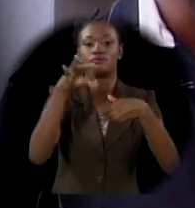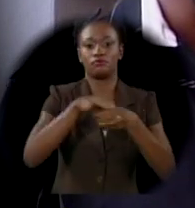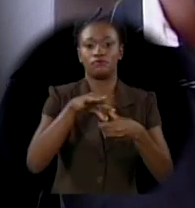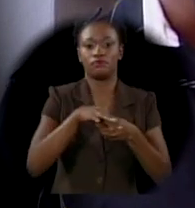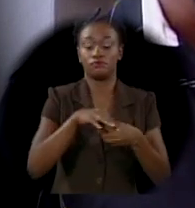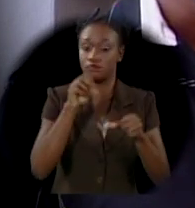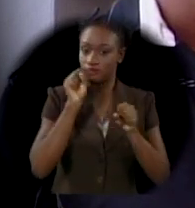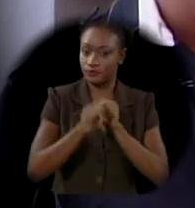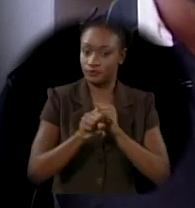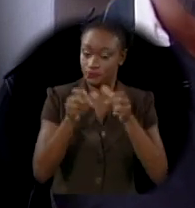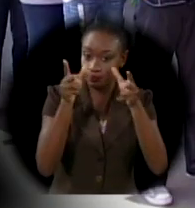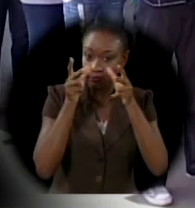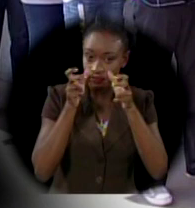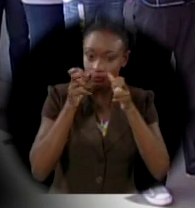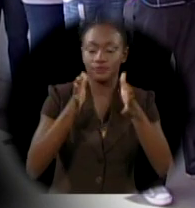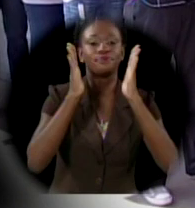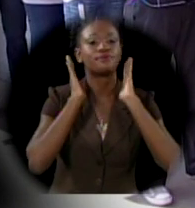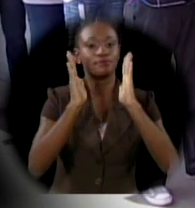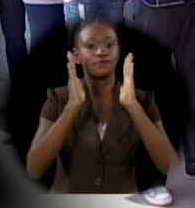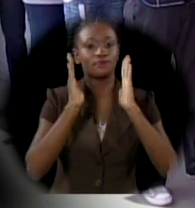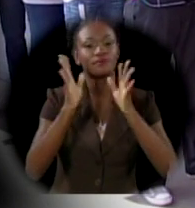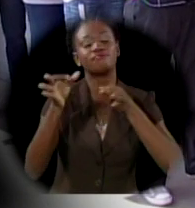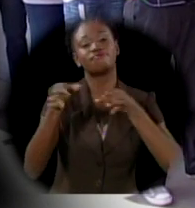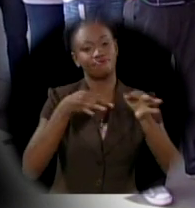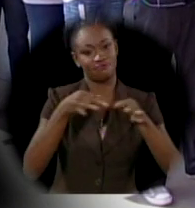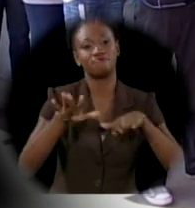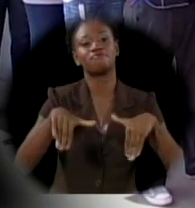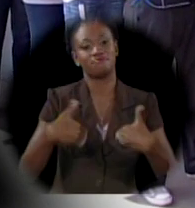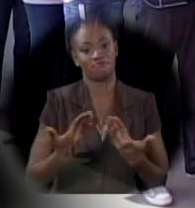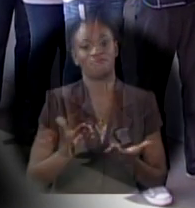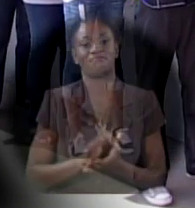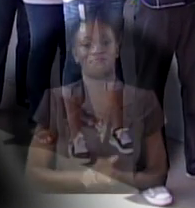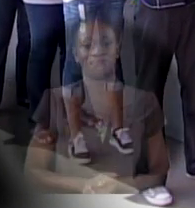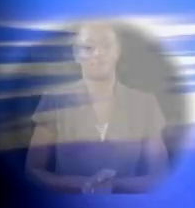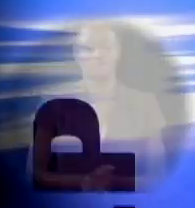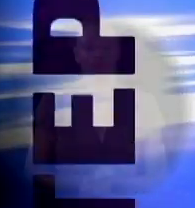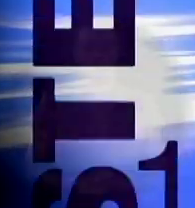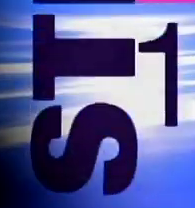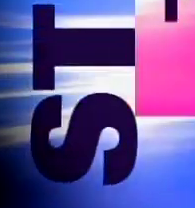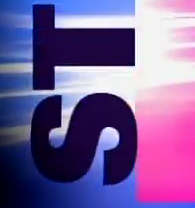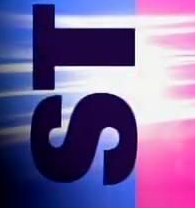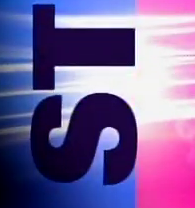valid vote. So guess what? Stay with us as we take you through the voting process.